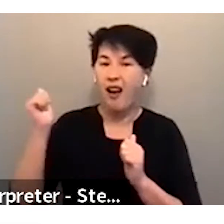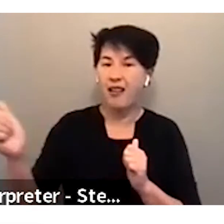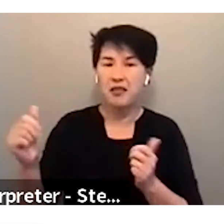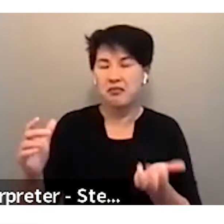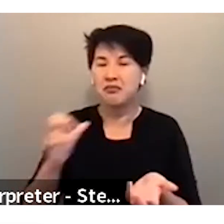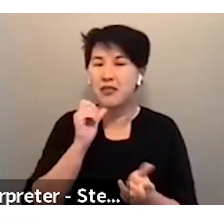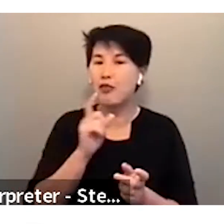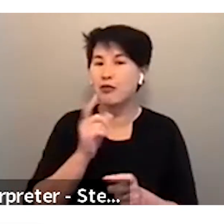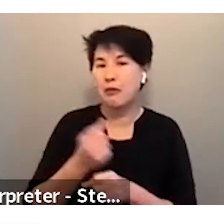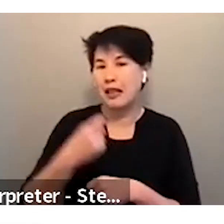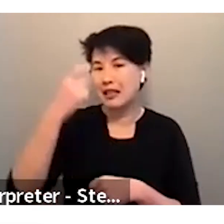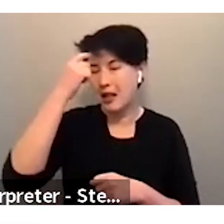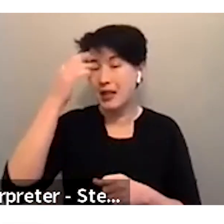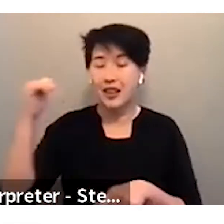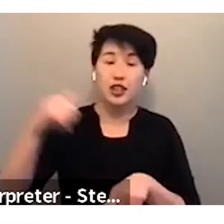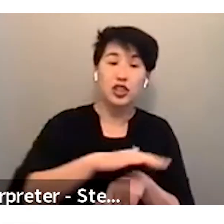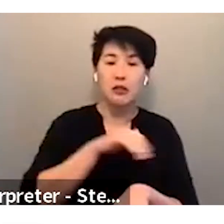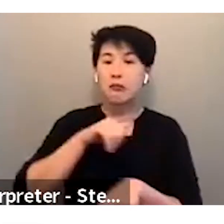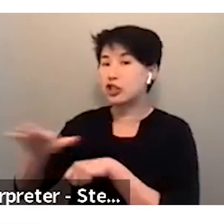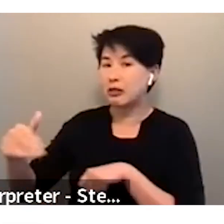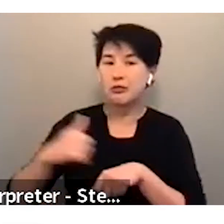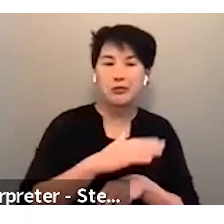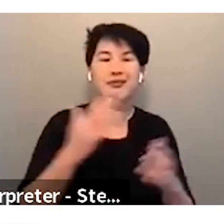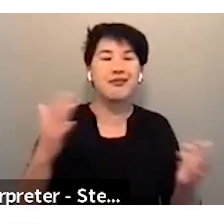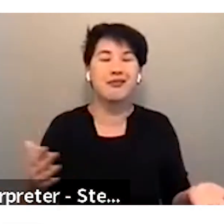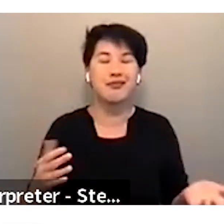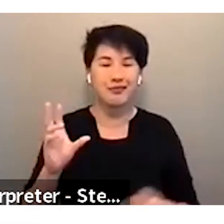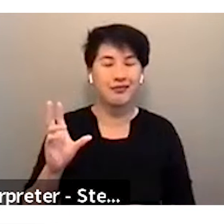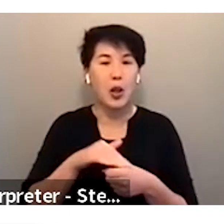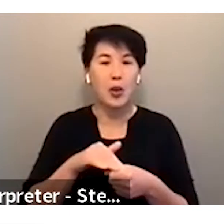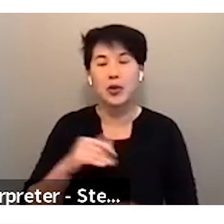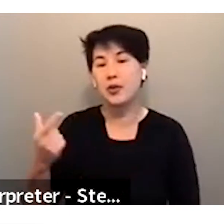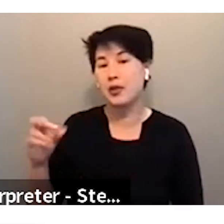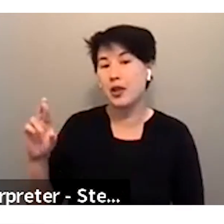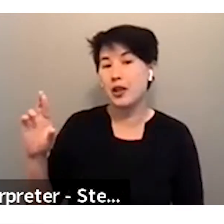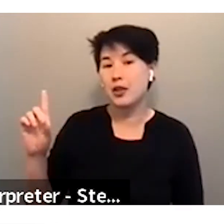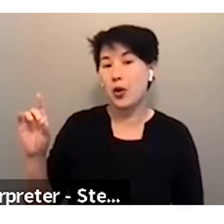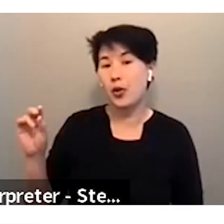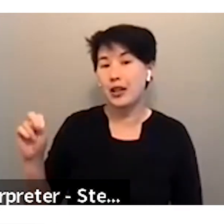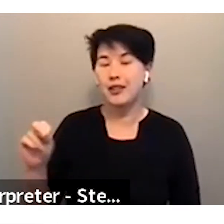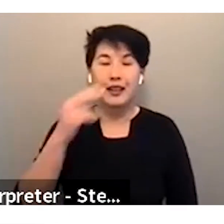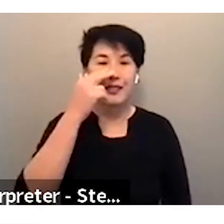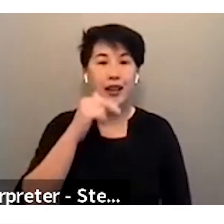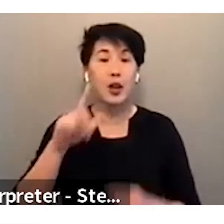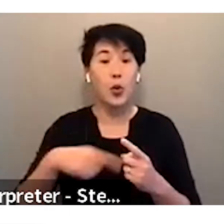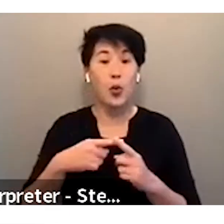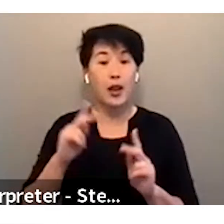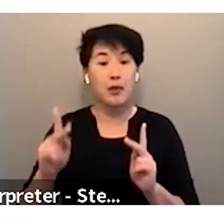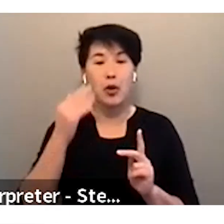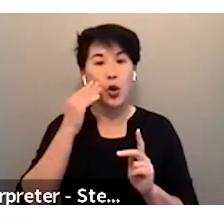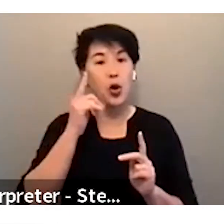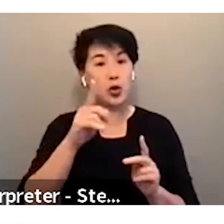and that doesn't make sense shipping wise. And yeah. And I'll add to it. It's funny when people know